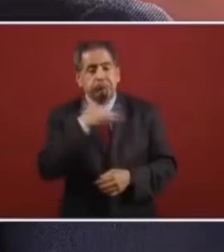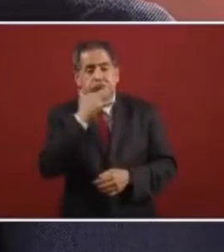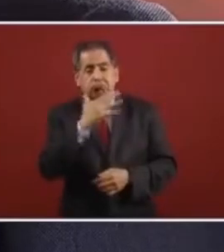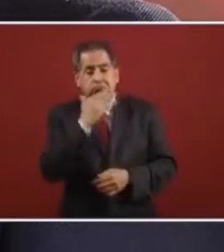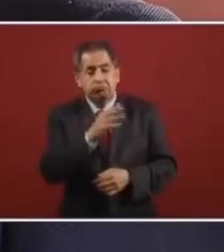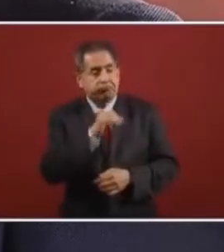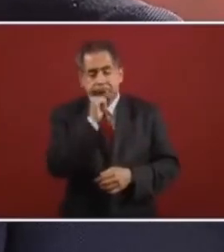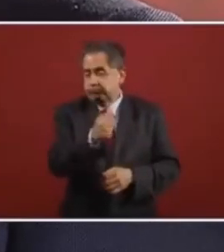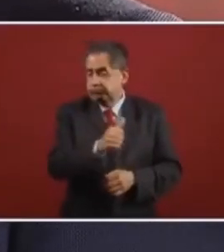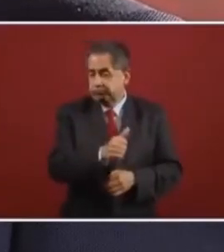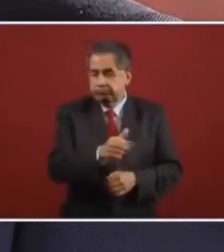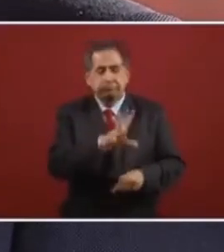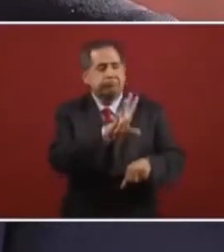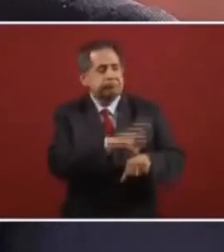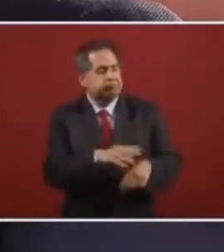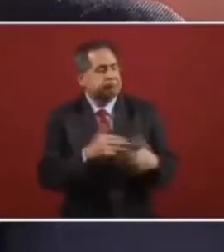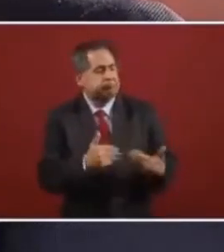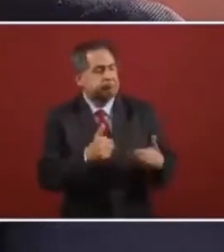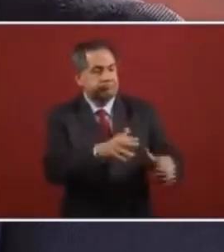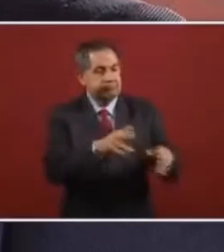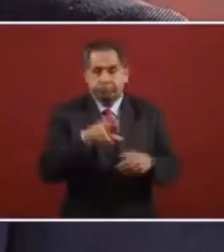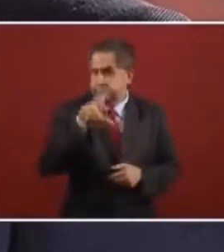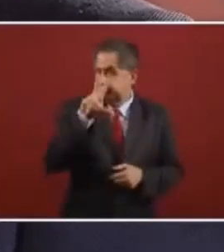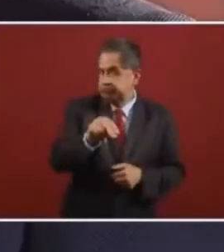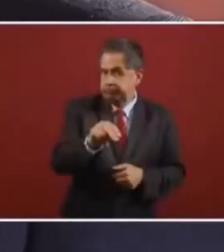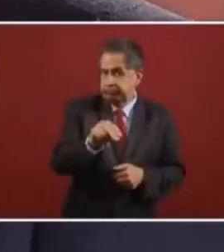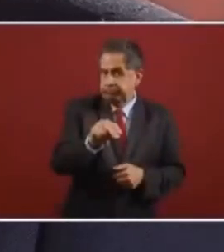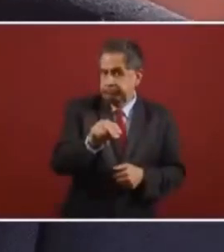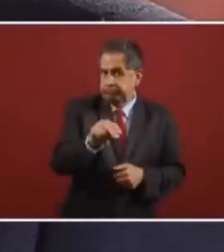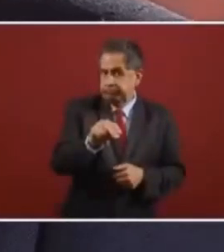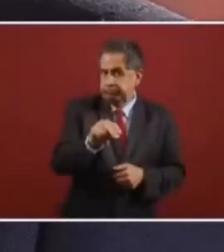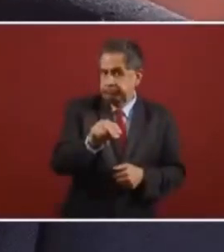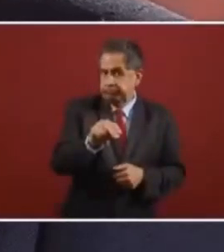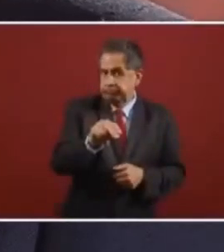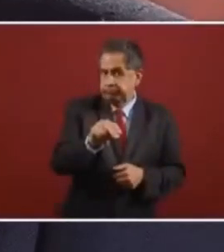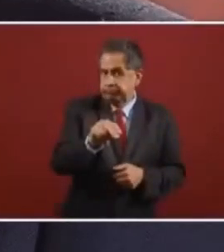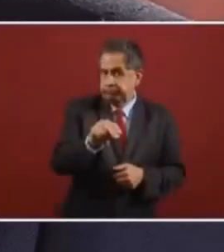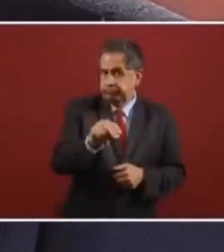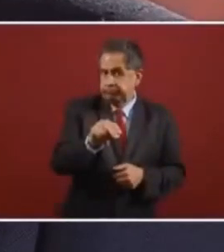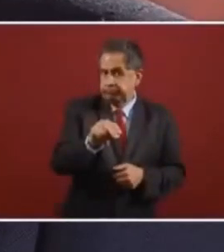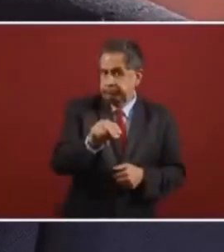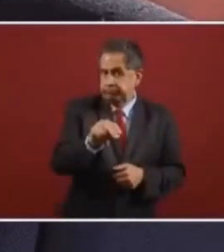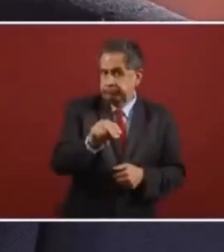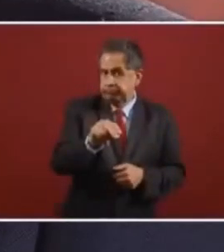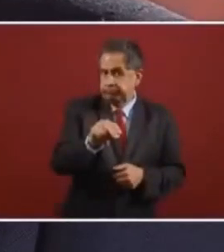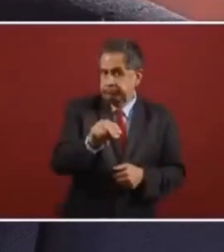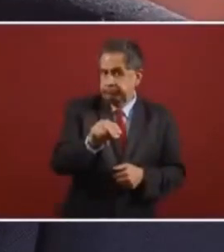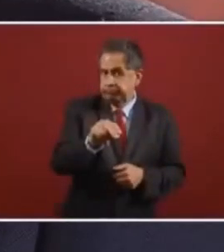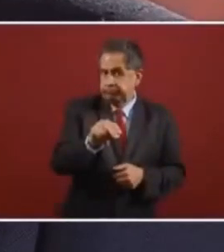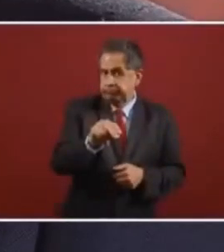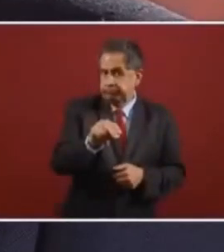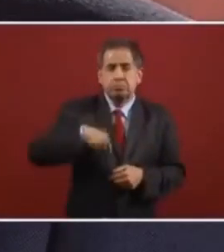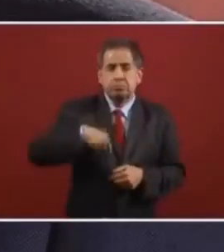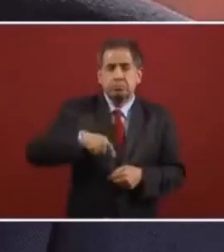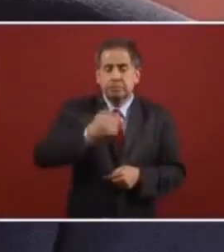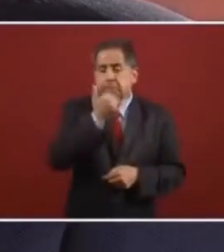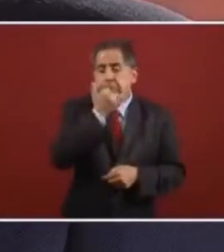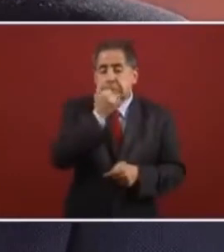corruption, y no vamos a retroceder, and we are not going backwards.